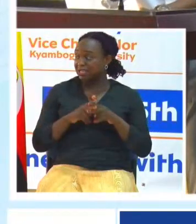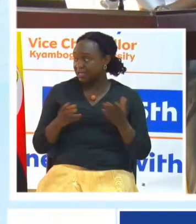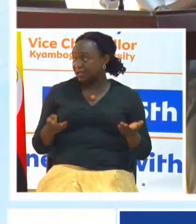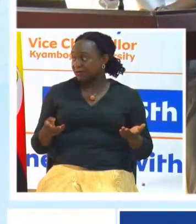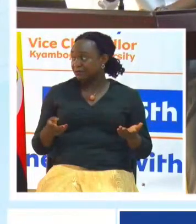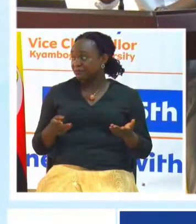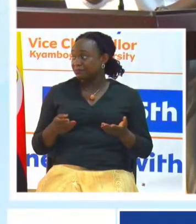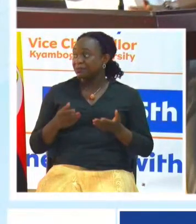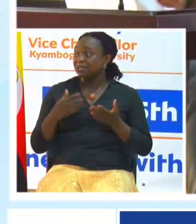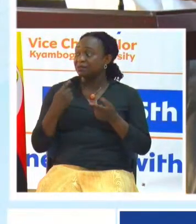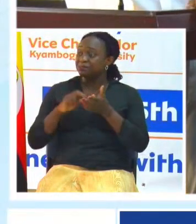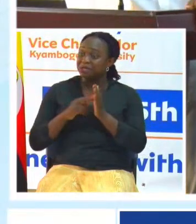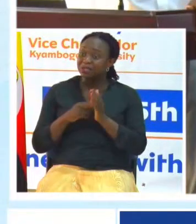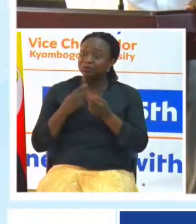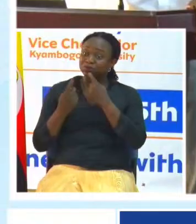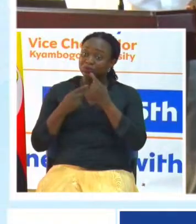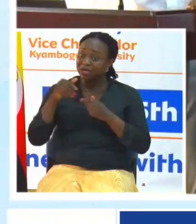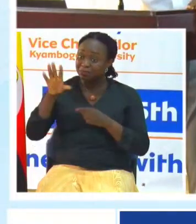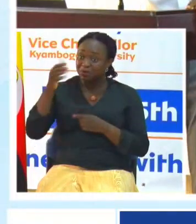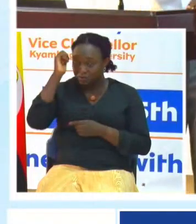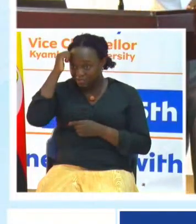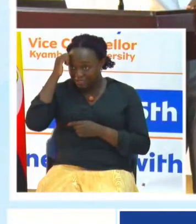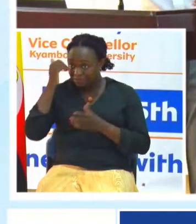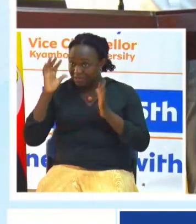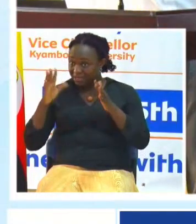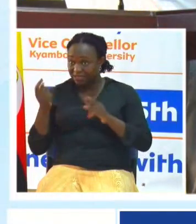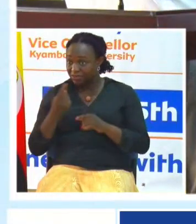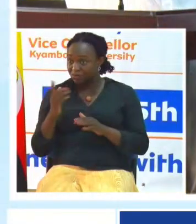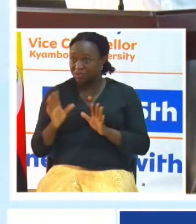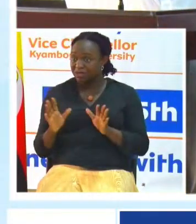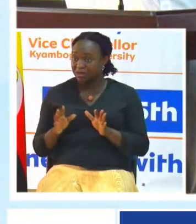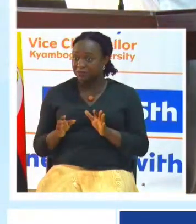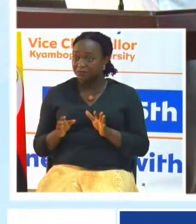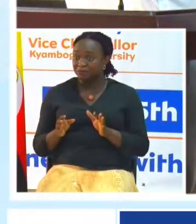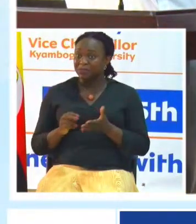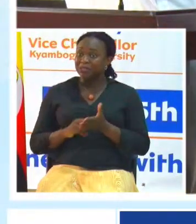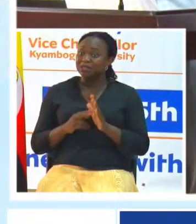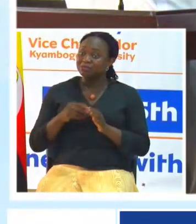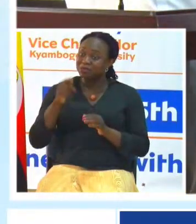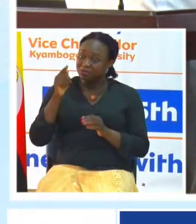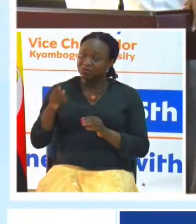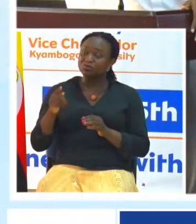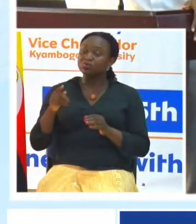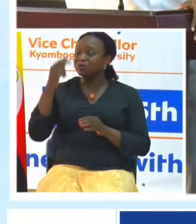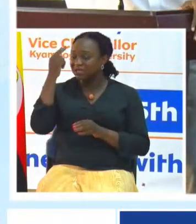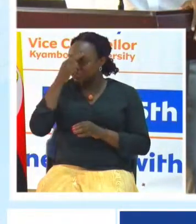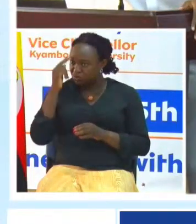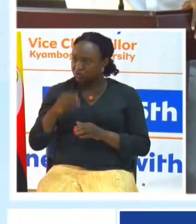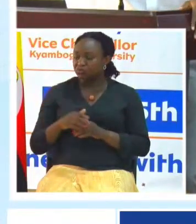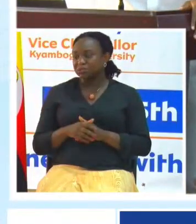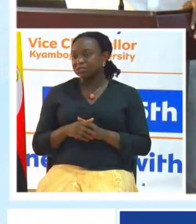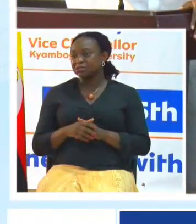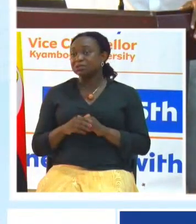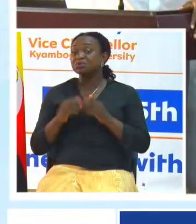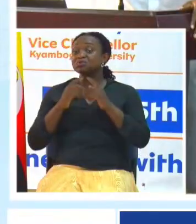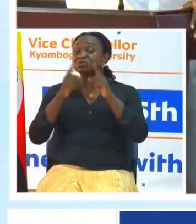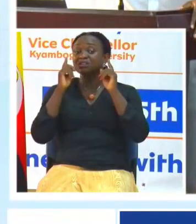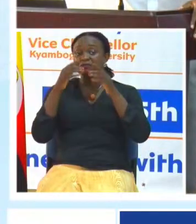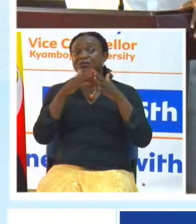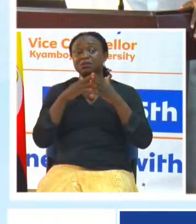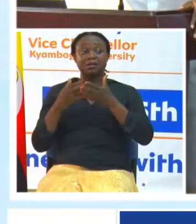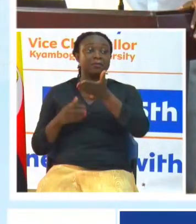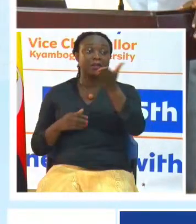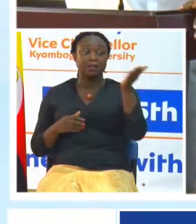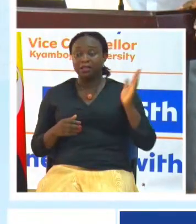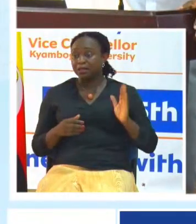only talk about your academic excellence. End goal is to show that you are a full package of a student. Universities in the United